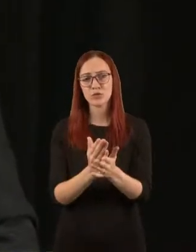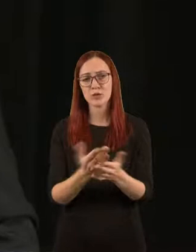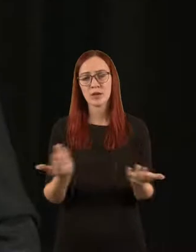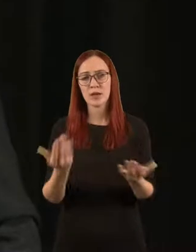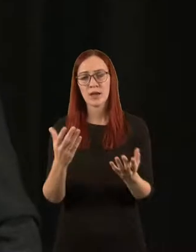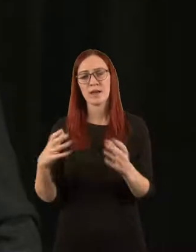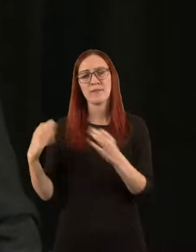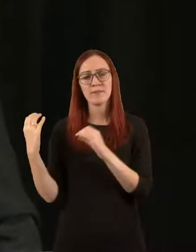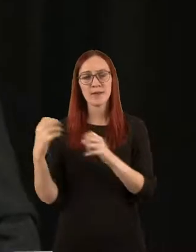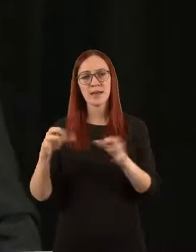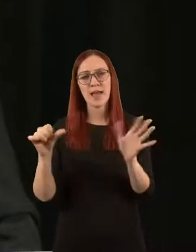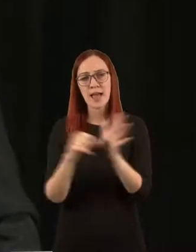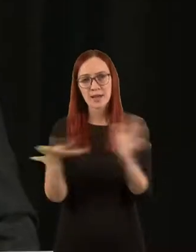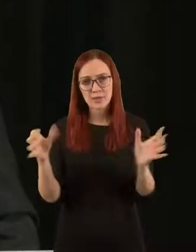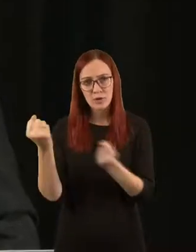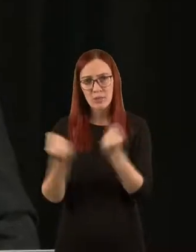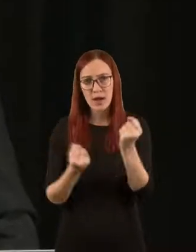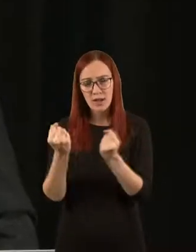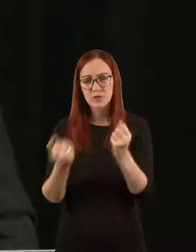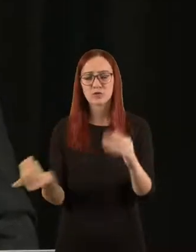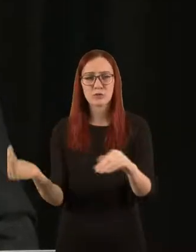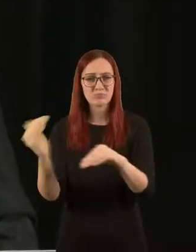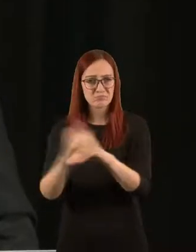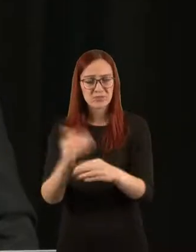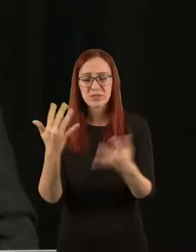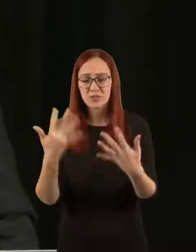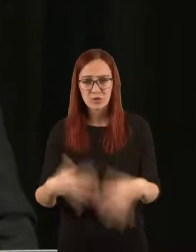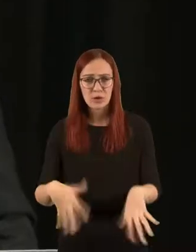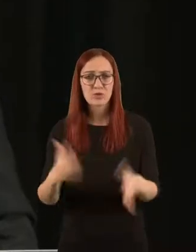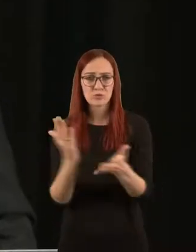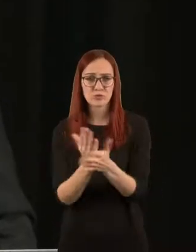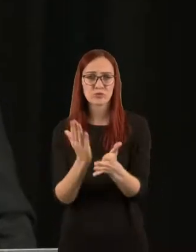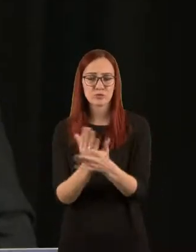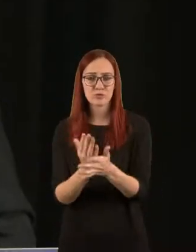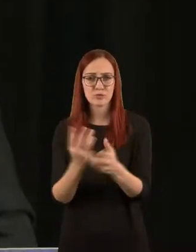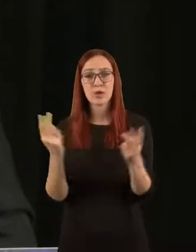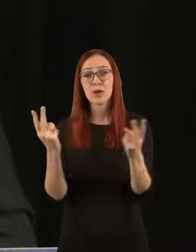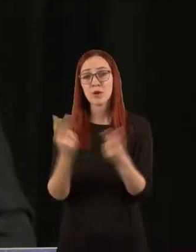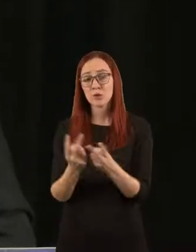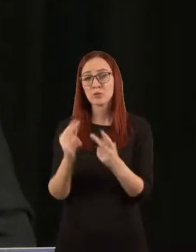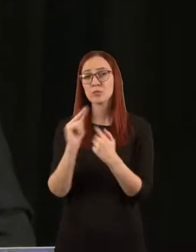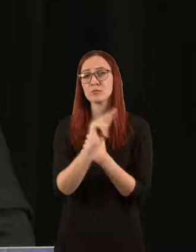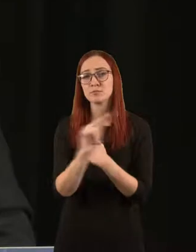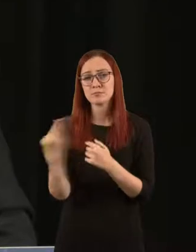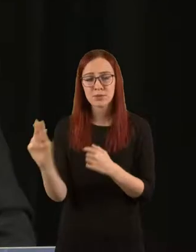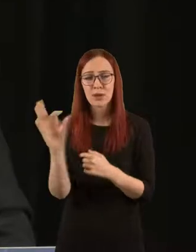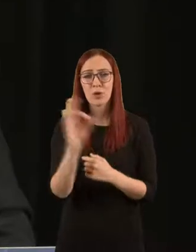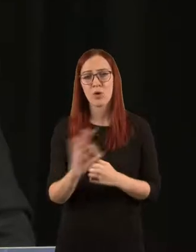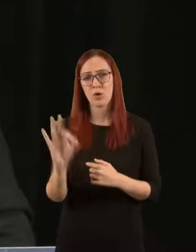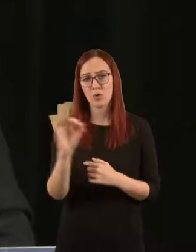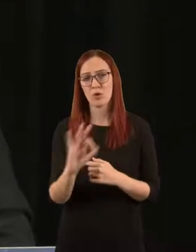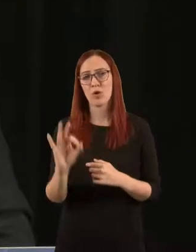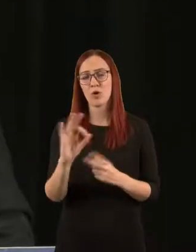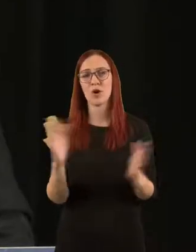incentives and, well, we are applying incentives, we have subsidies for the acquisition